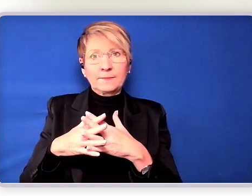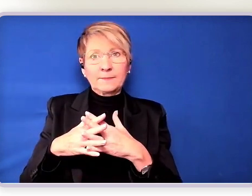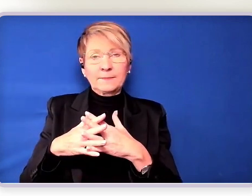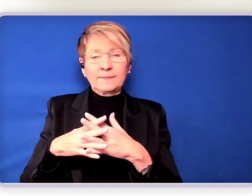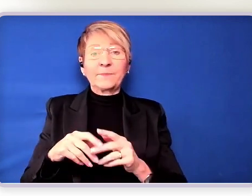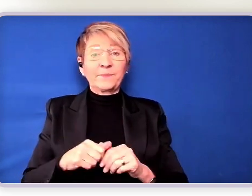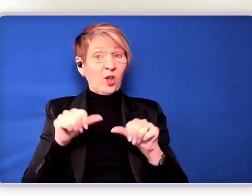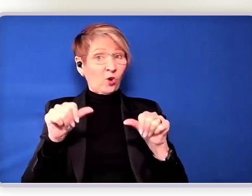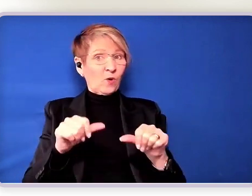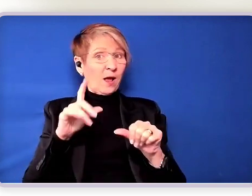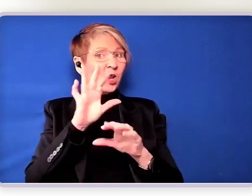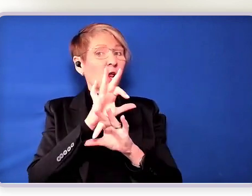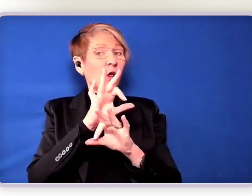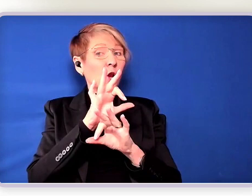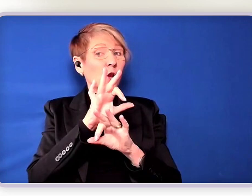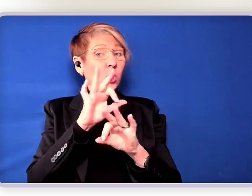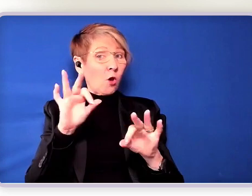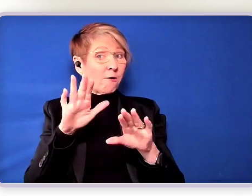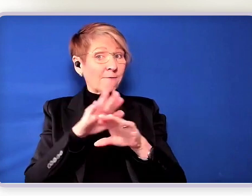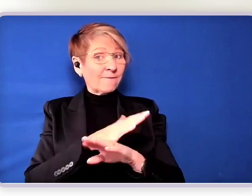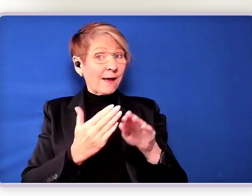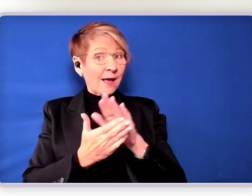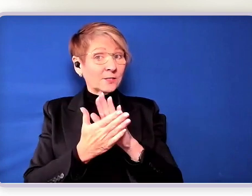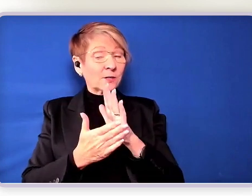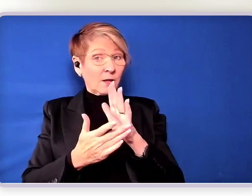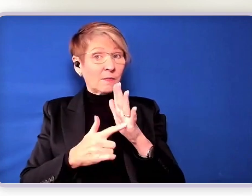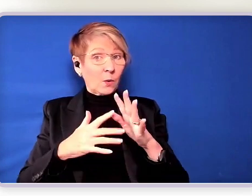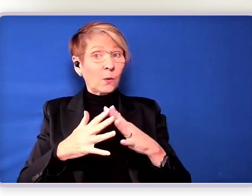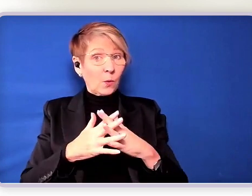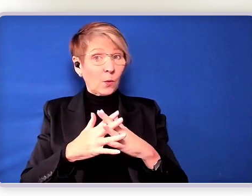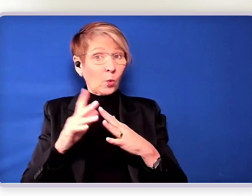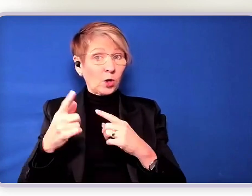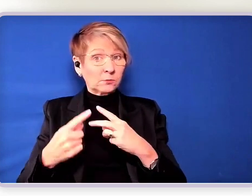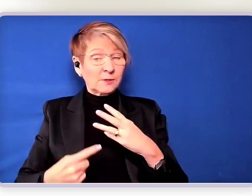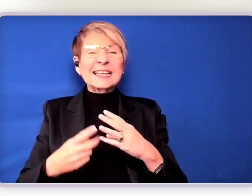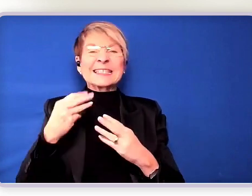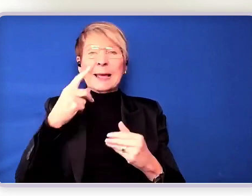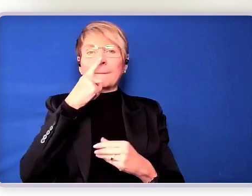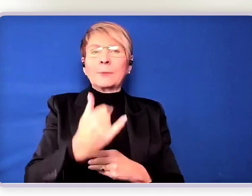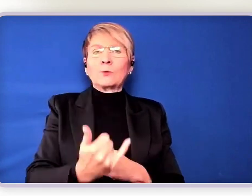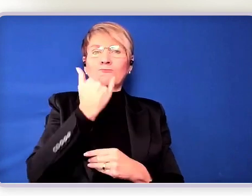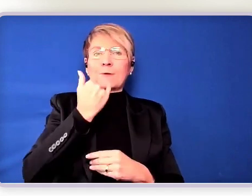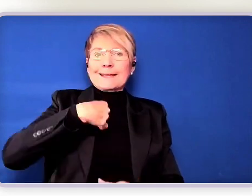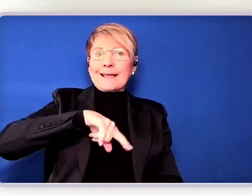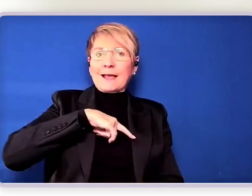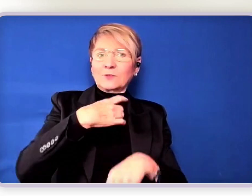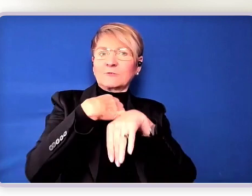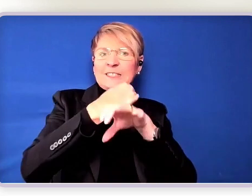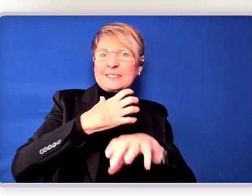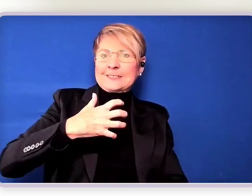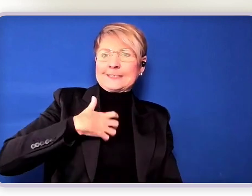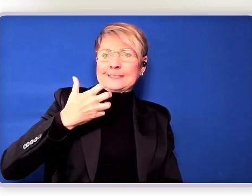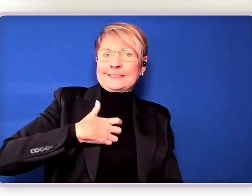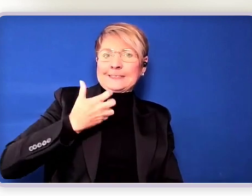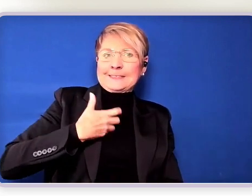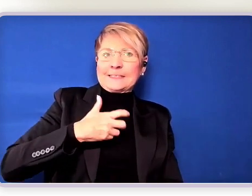people calling us who are very aggrieved, and understandably so, because a number of